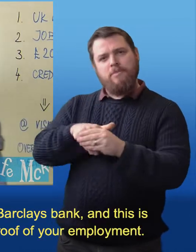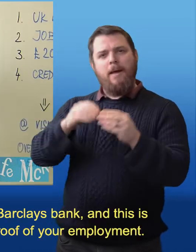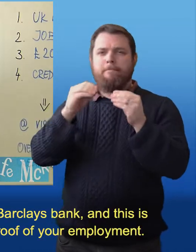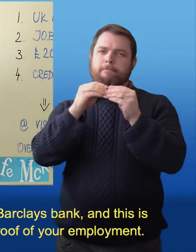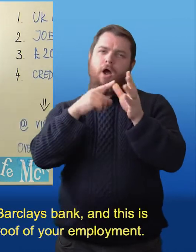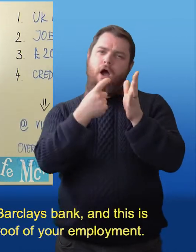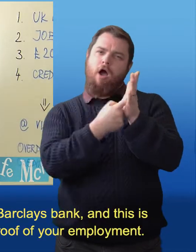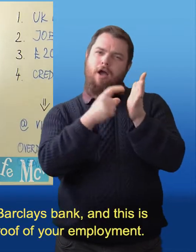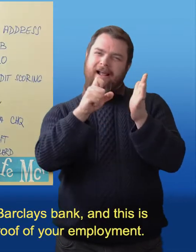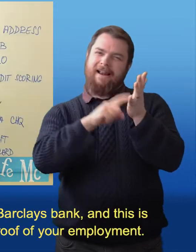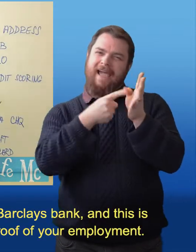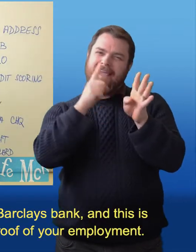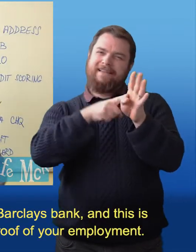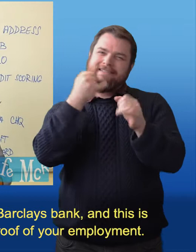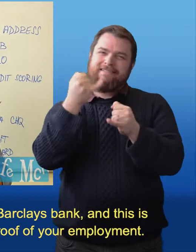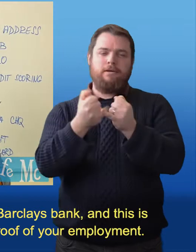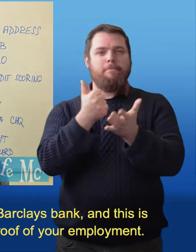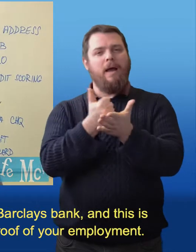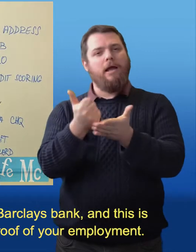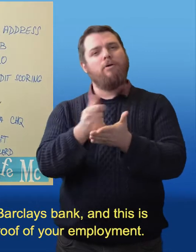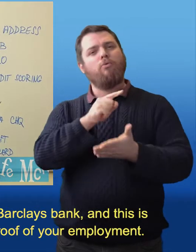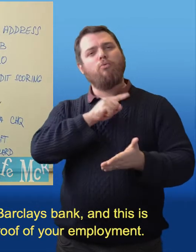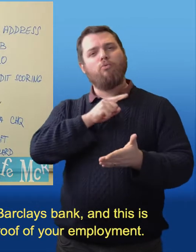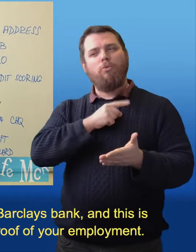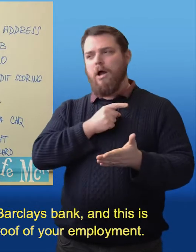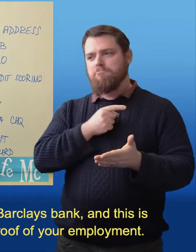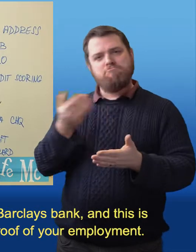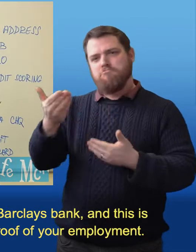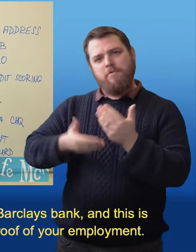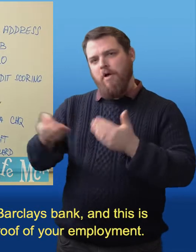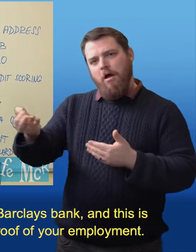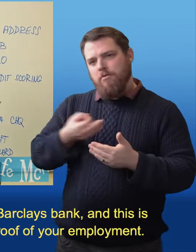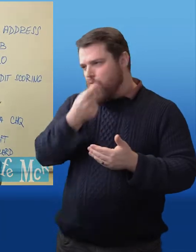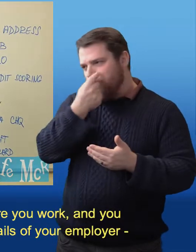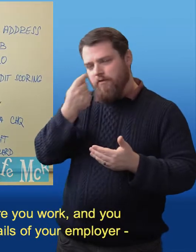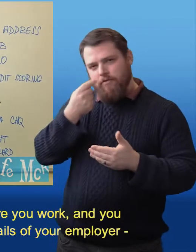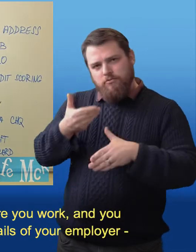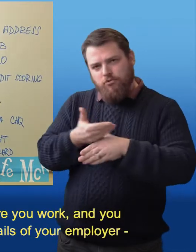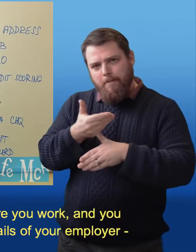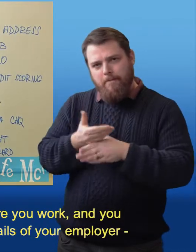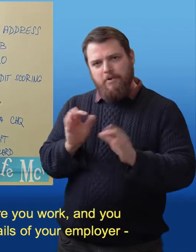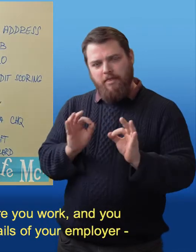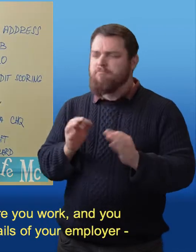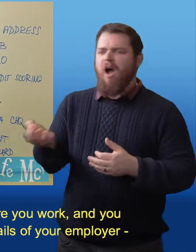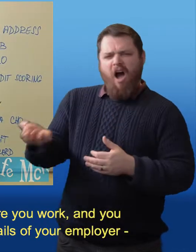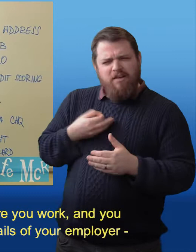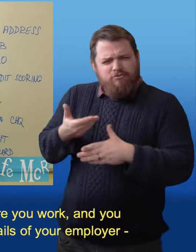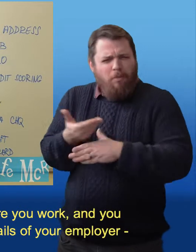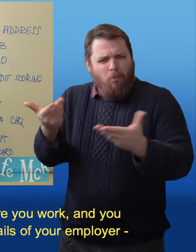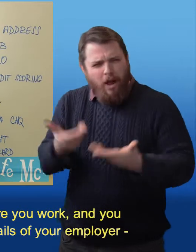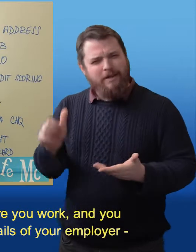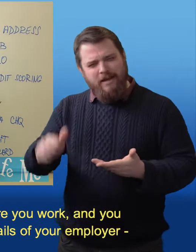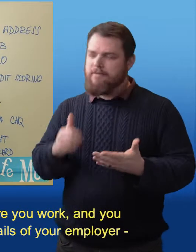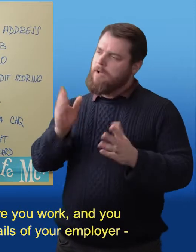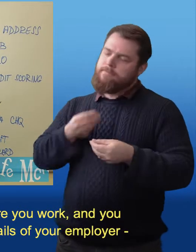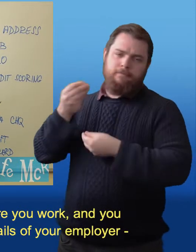with Barclays Bank, and this is because they don't ask you for proof of your employment. They ask you, of course, where you work, and